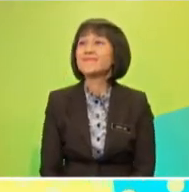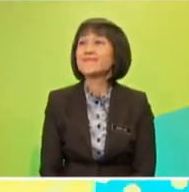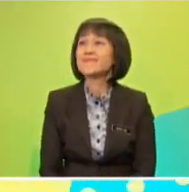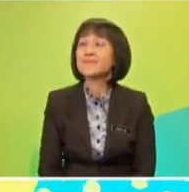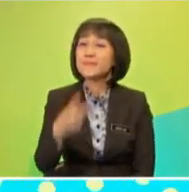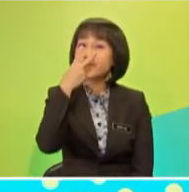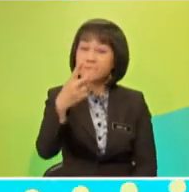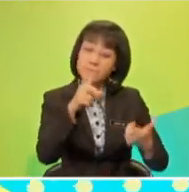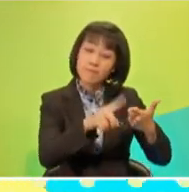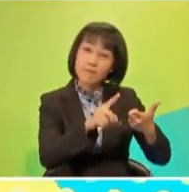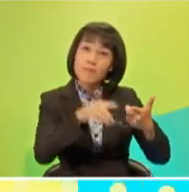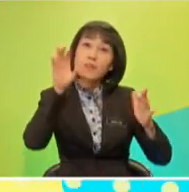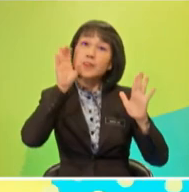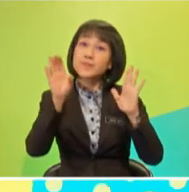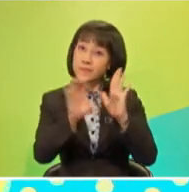the second picture.